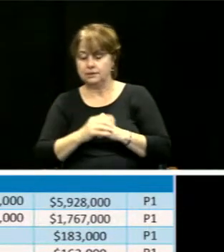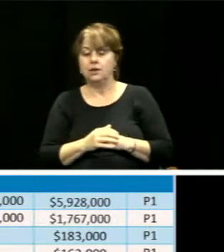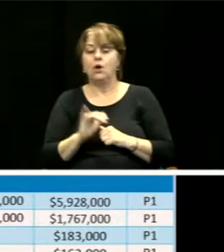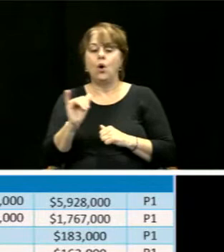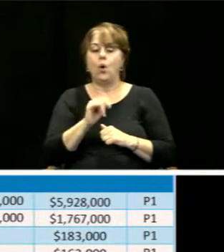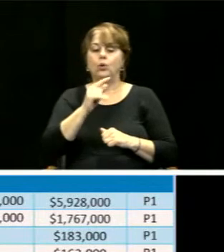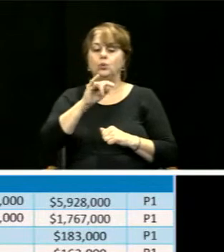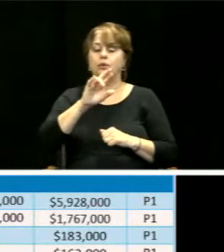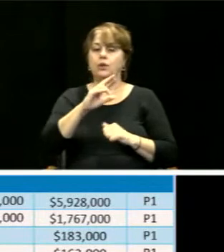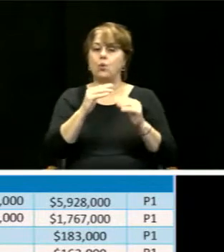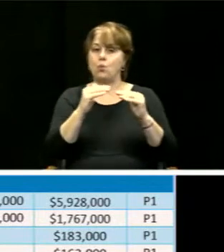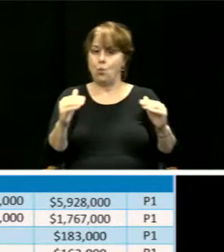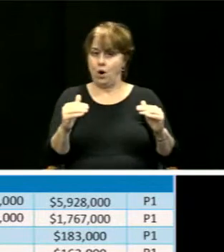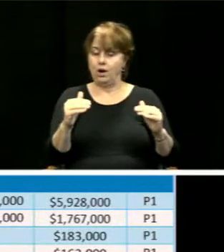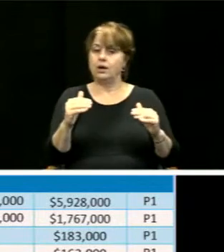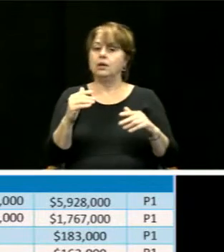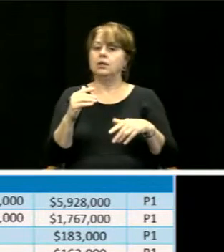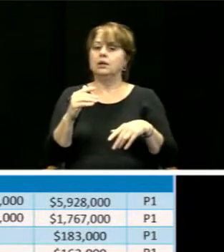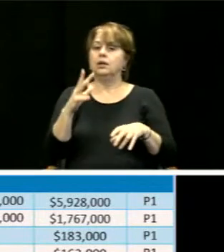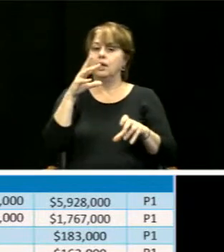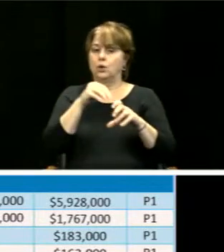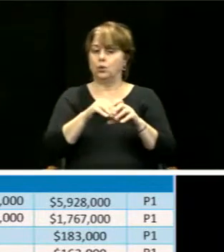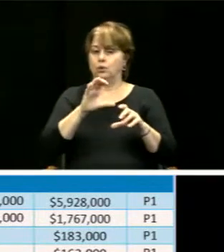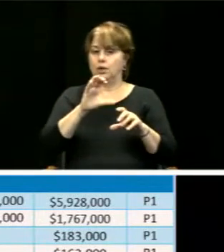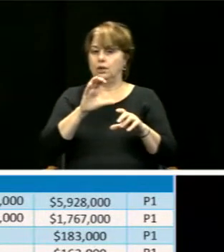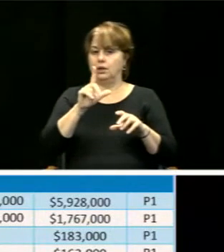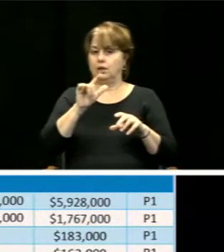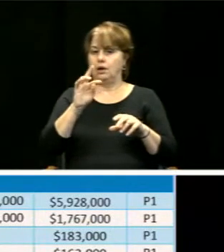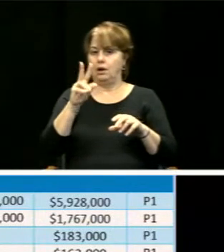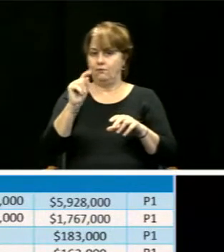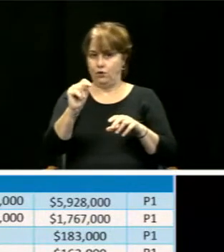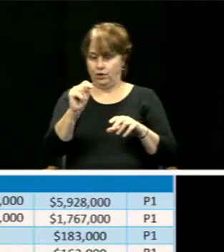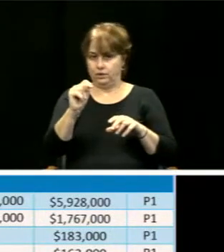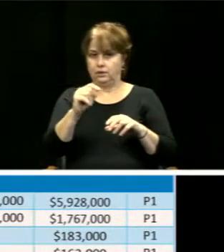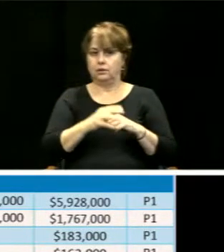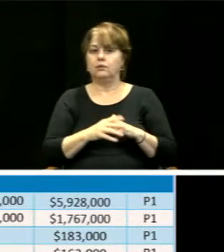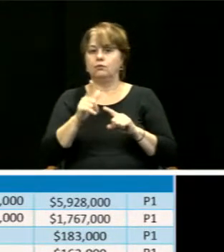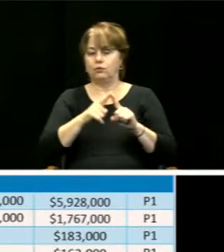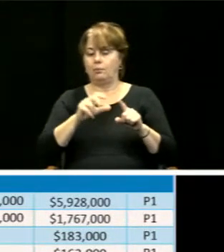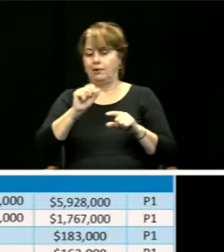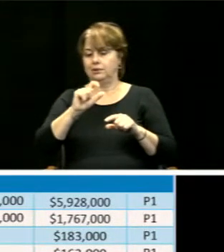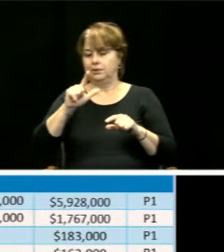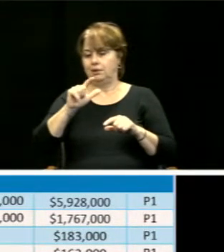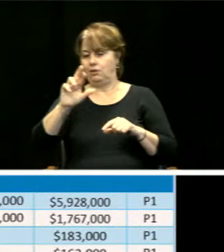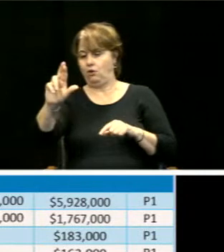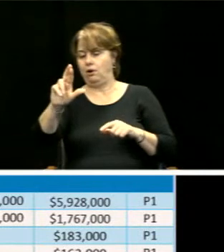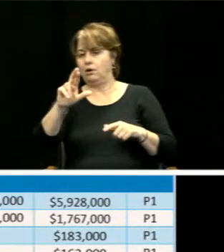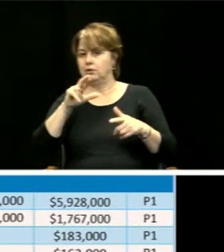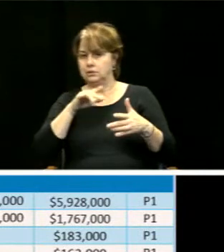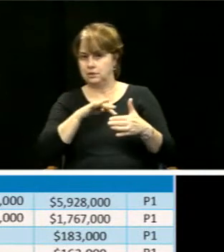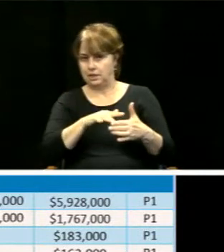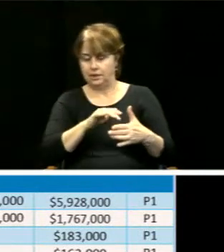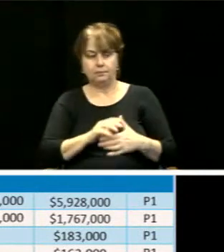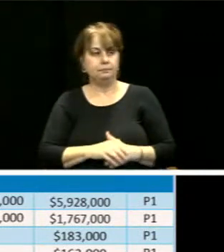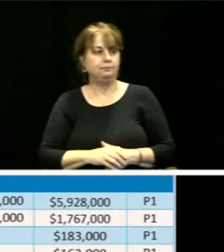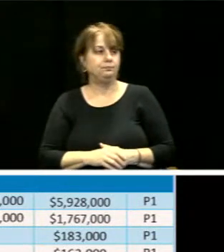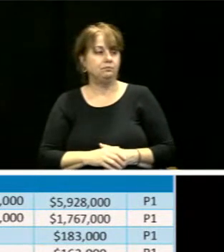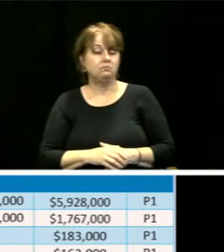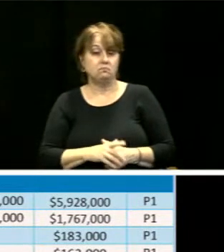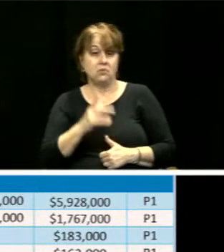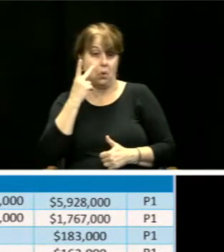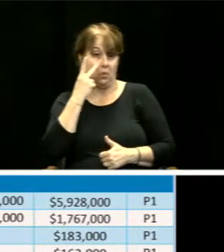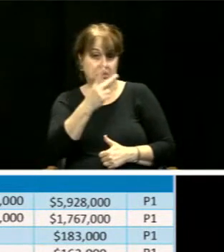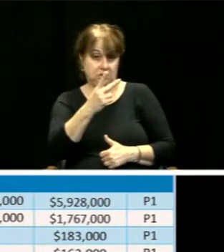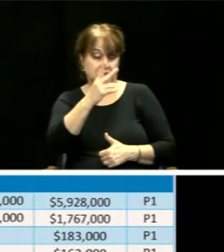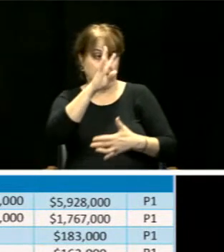tier 1s, which include the culverts from the Malone and McBroom SLR study. So as you can see, for